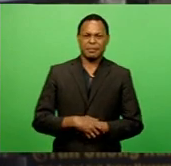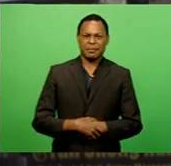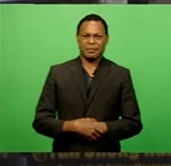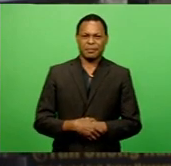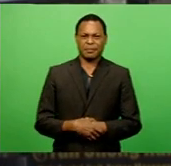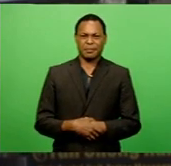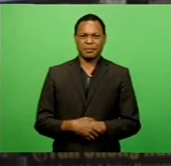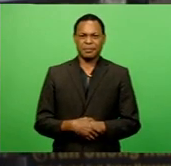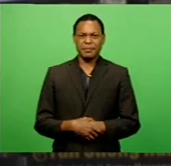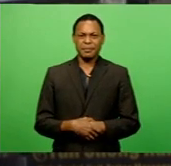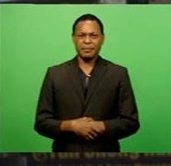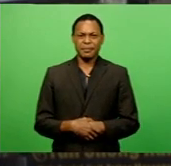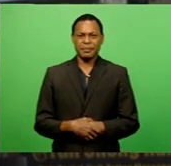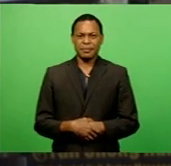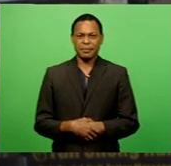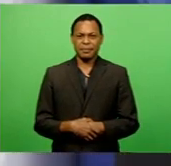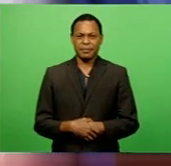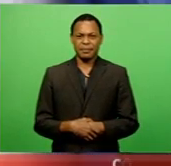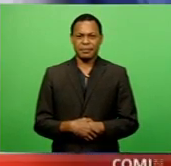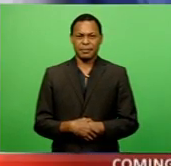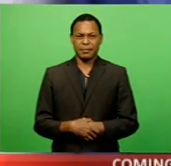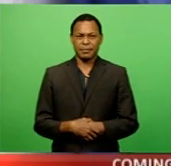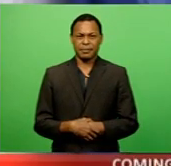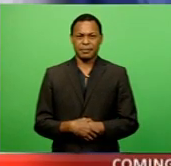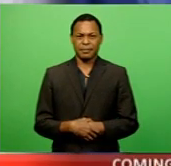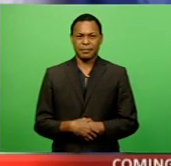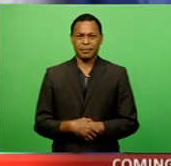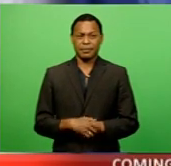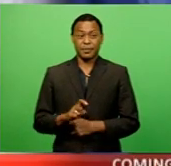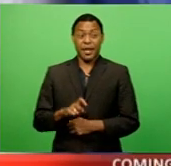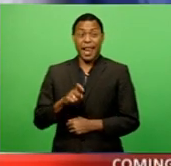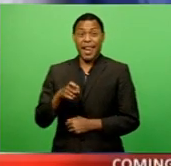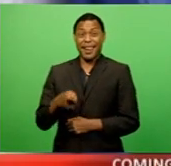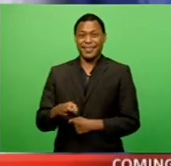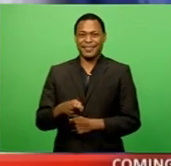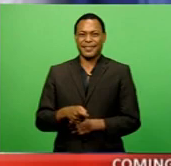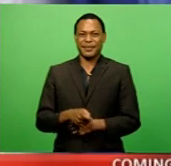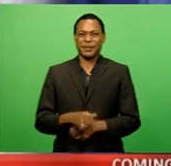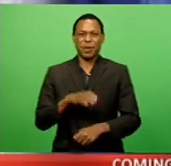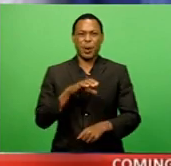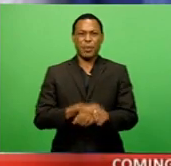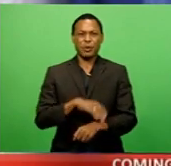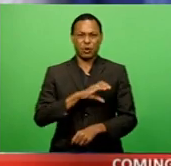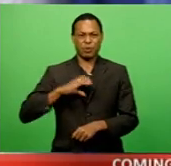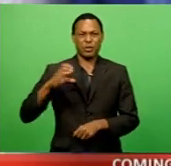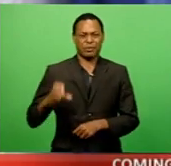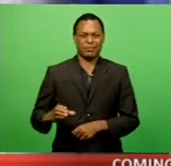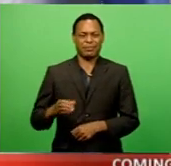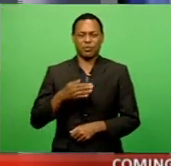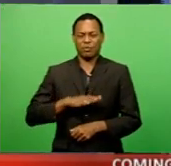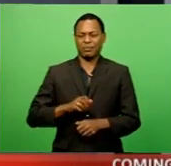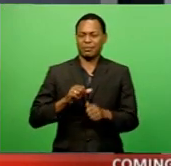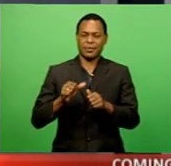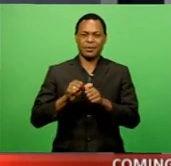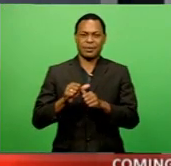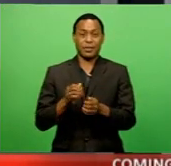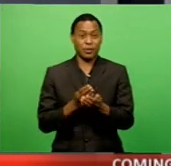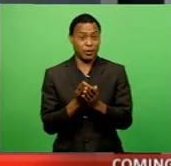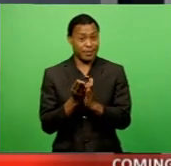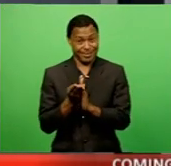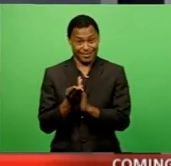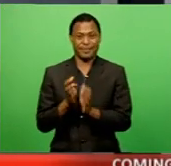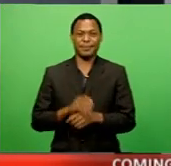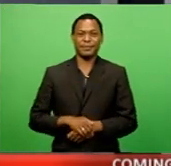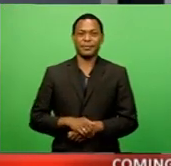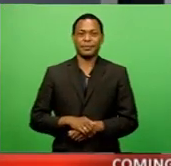Ngerandovu, FBC News. Up ahead, Police Commissioner wants better service delivery